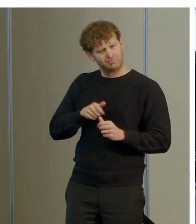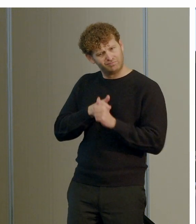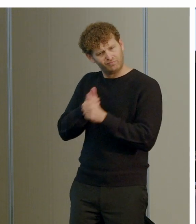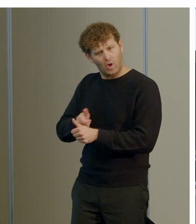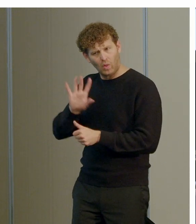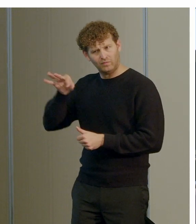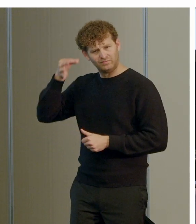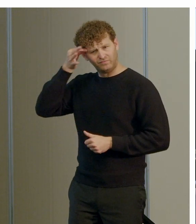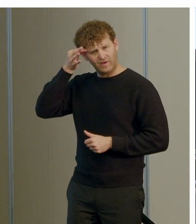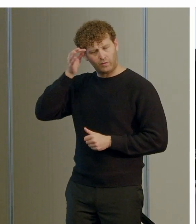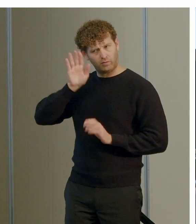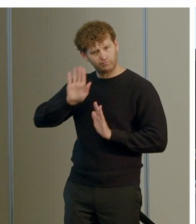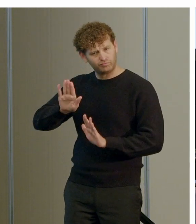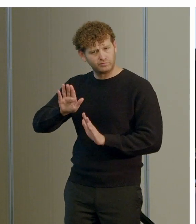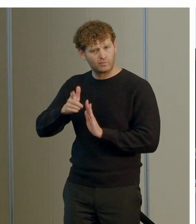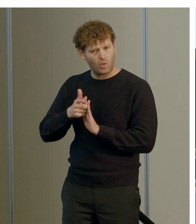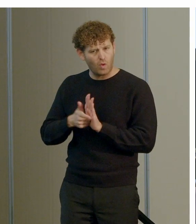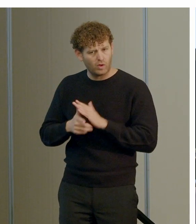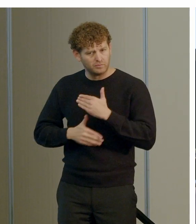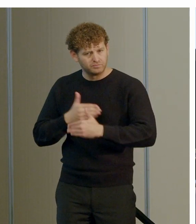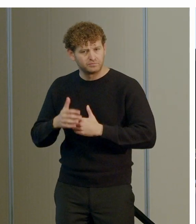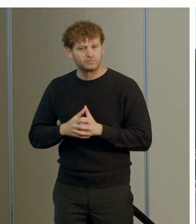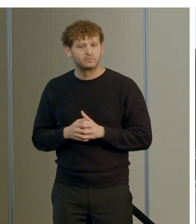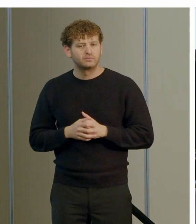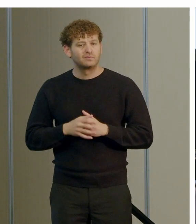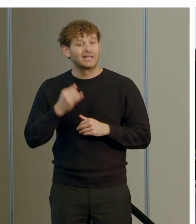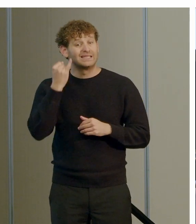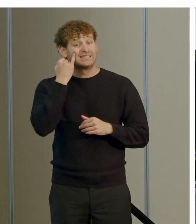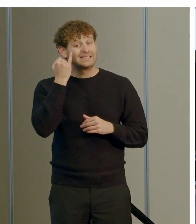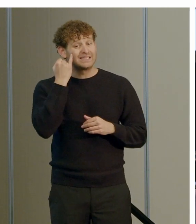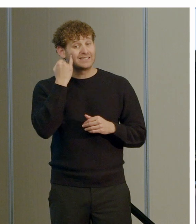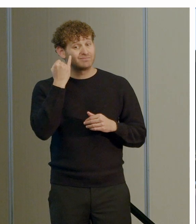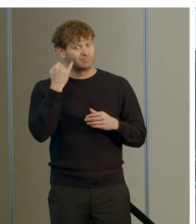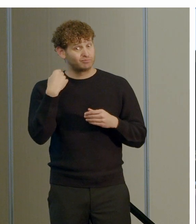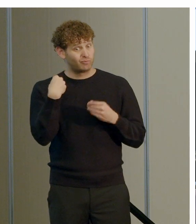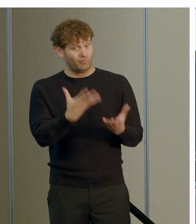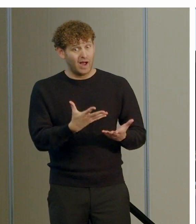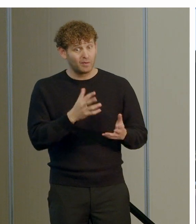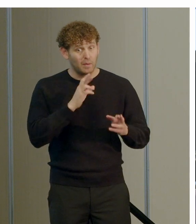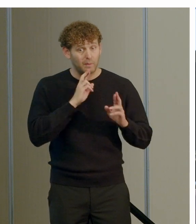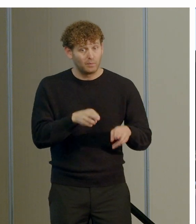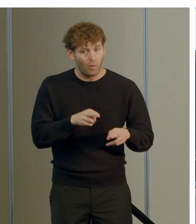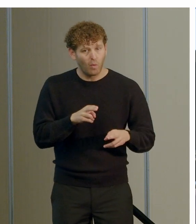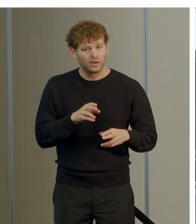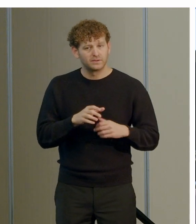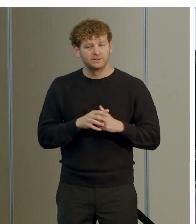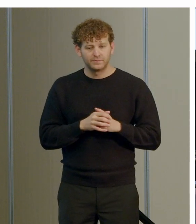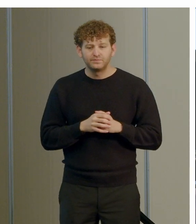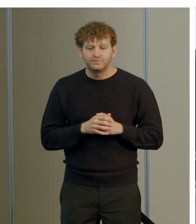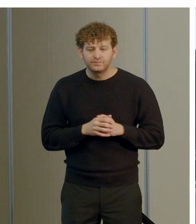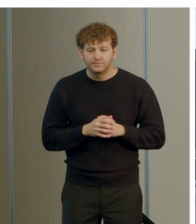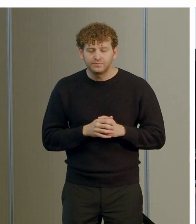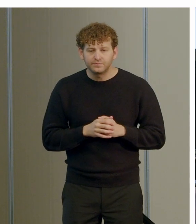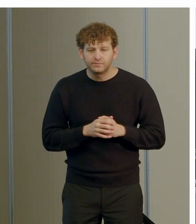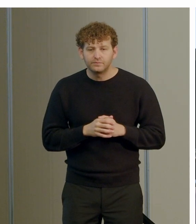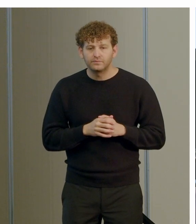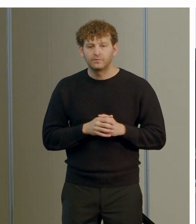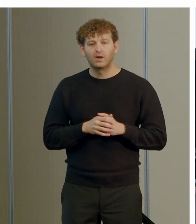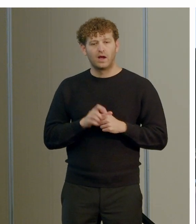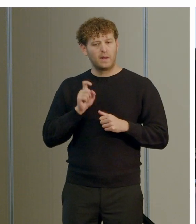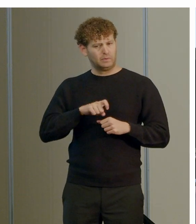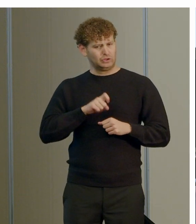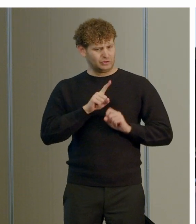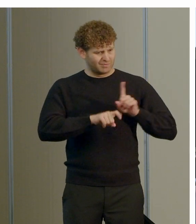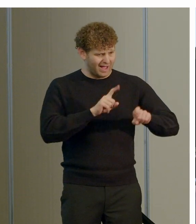they ask to provide a report. The problem is the inconsistent asking of the federal government. So that's one